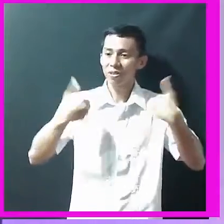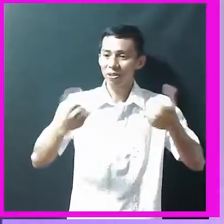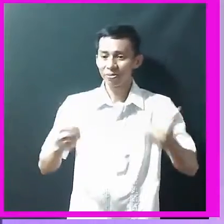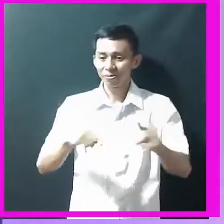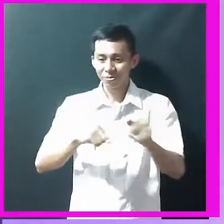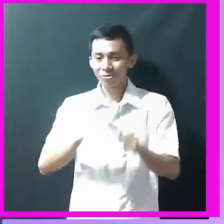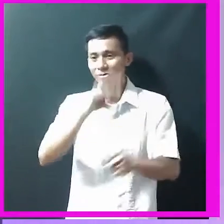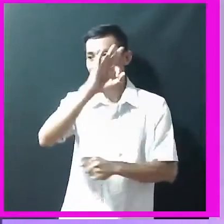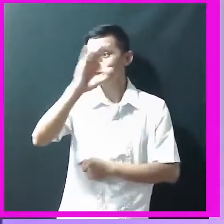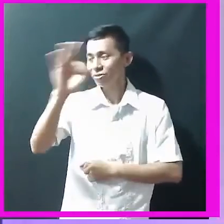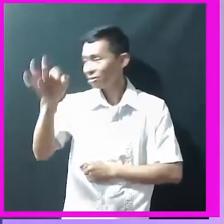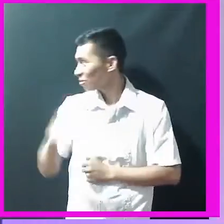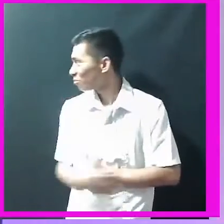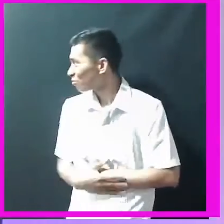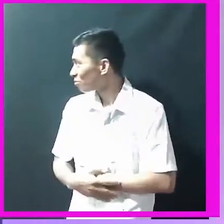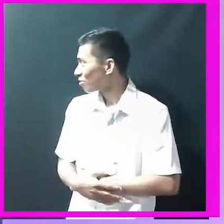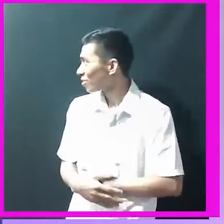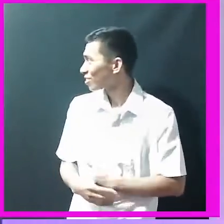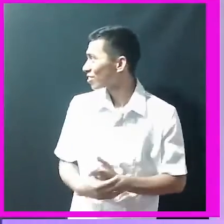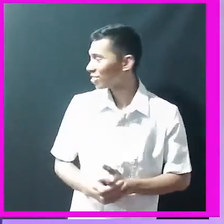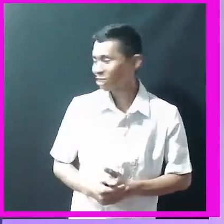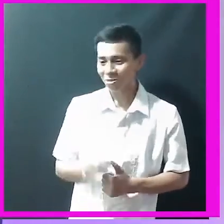time.